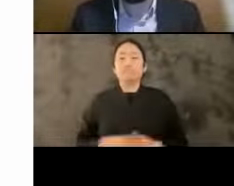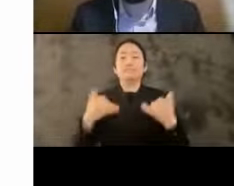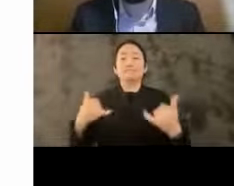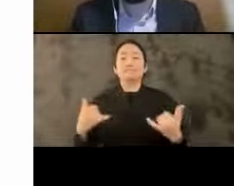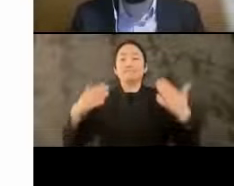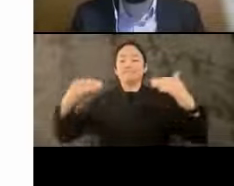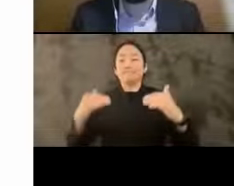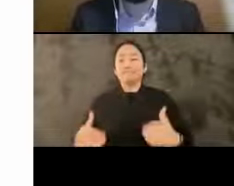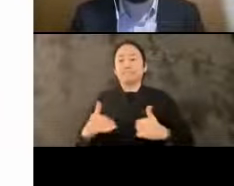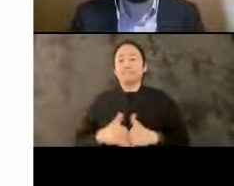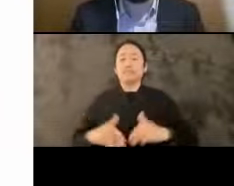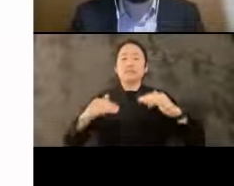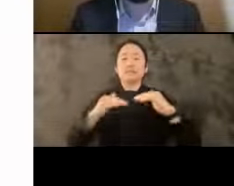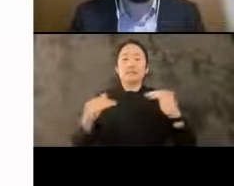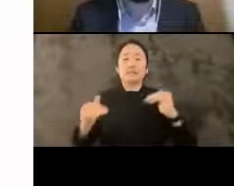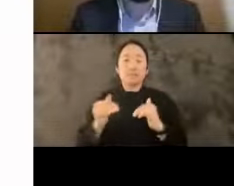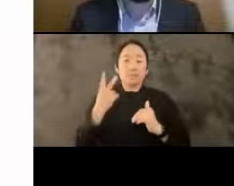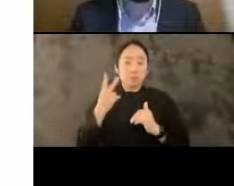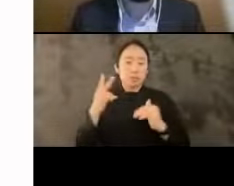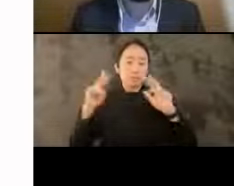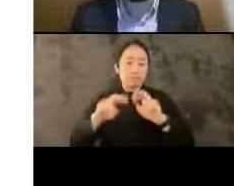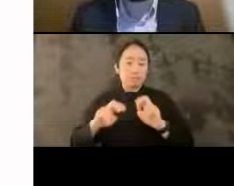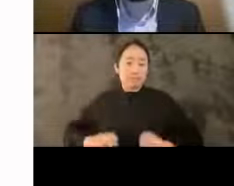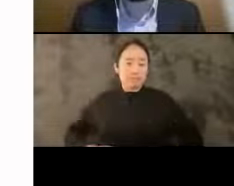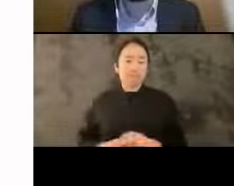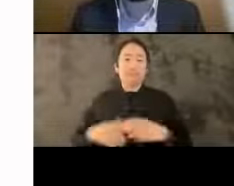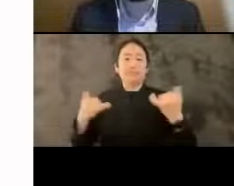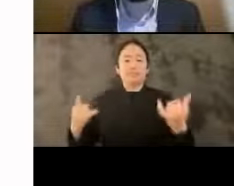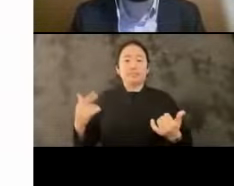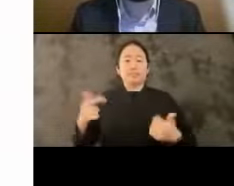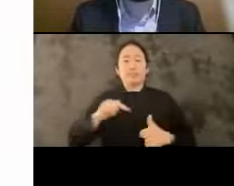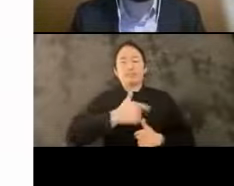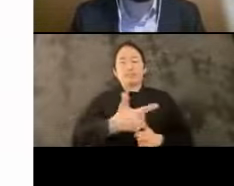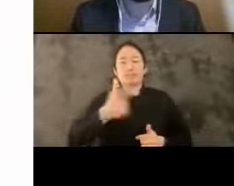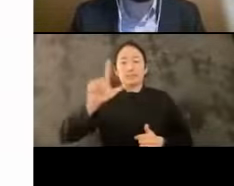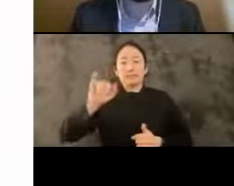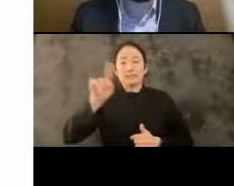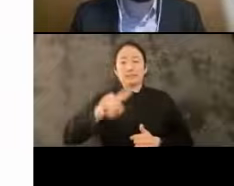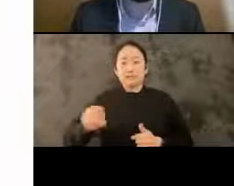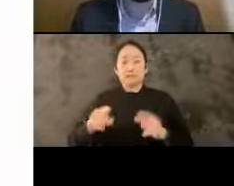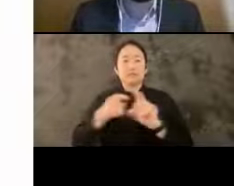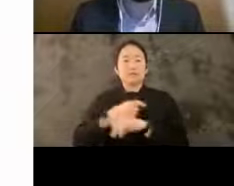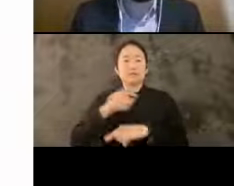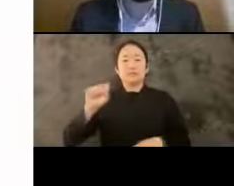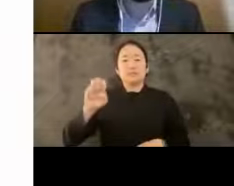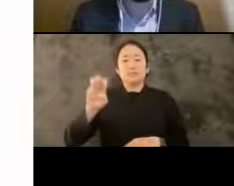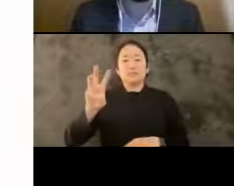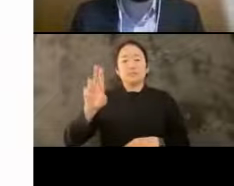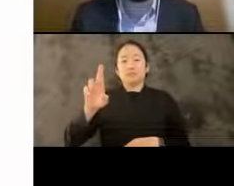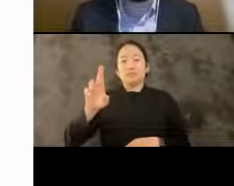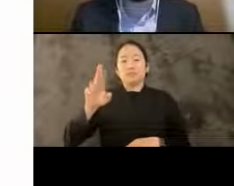is the tier 2 analysis, and Liz Callan from SewerPack is going to cover those. So,